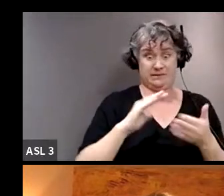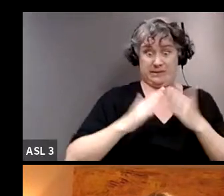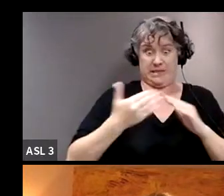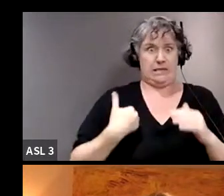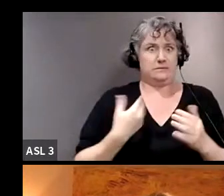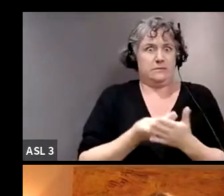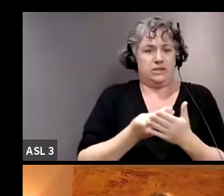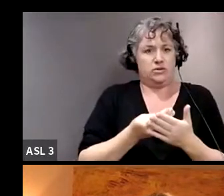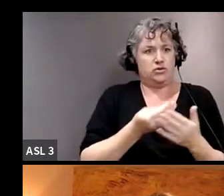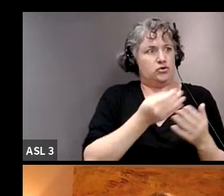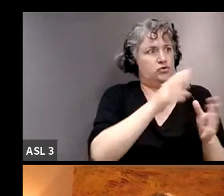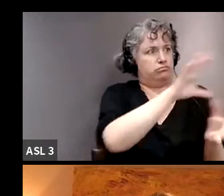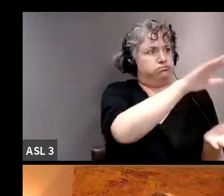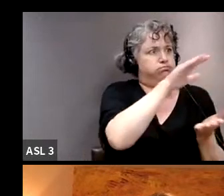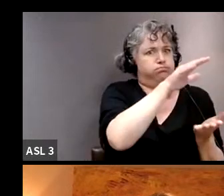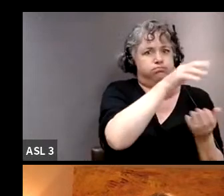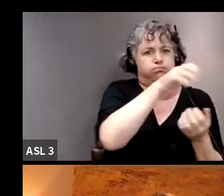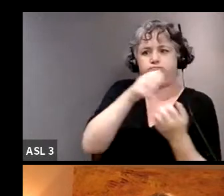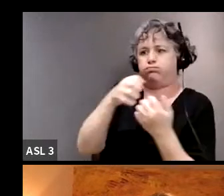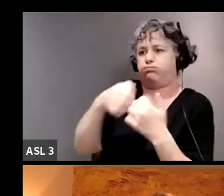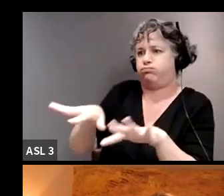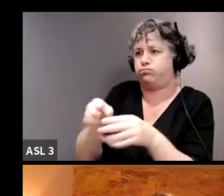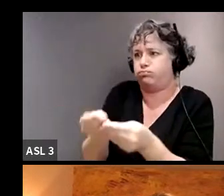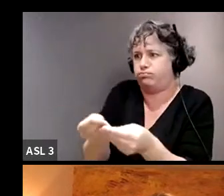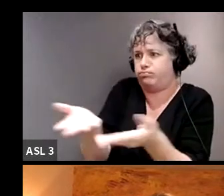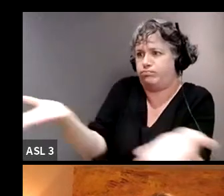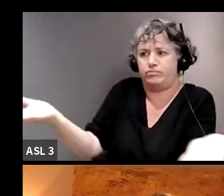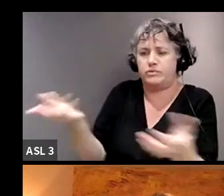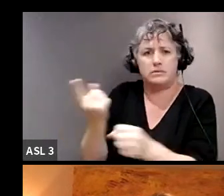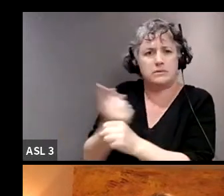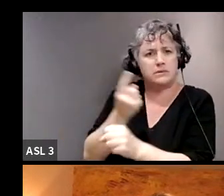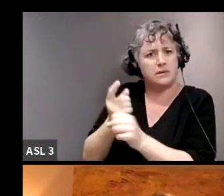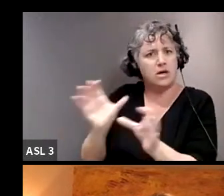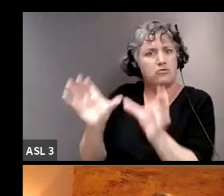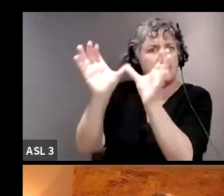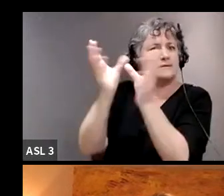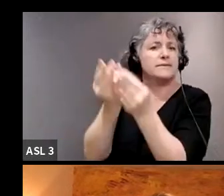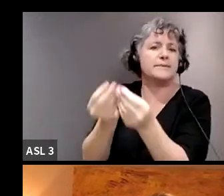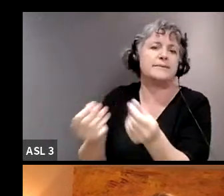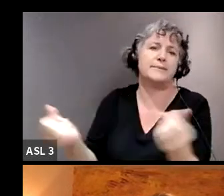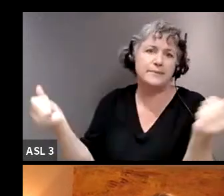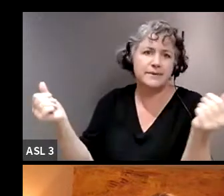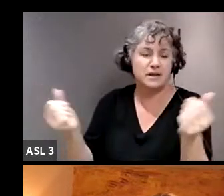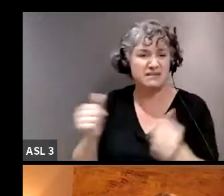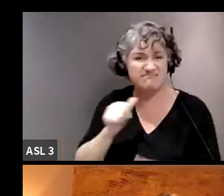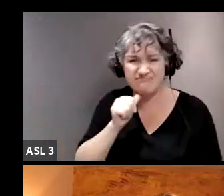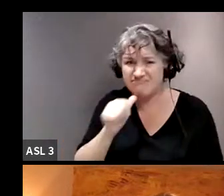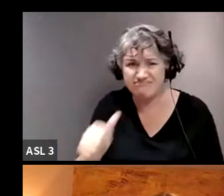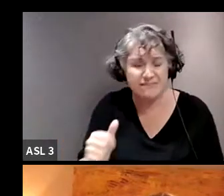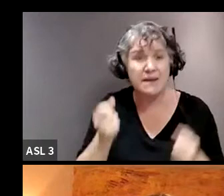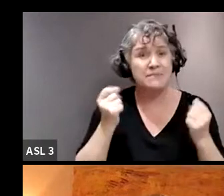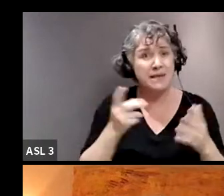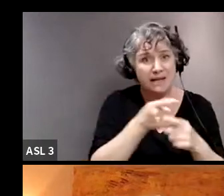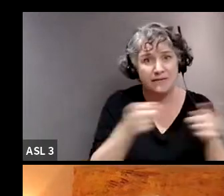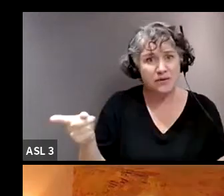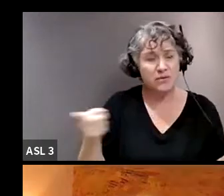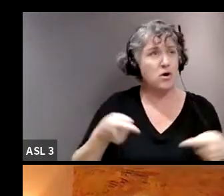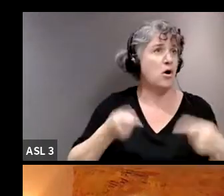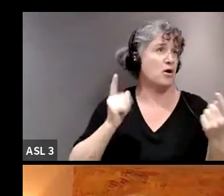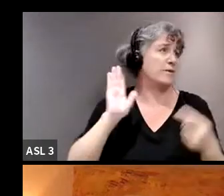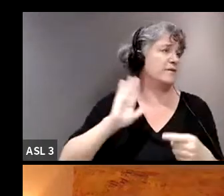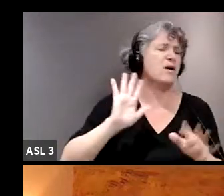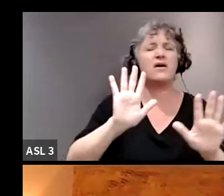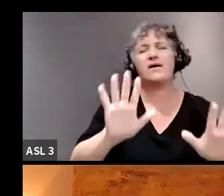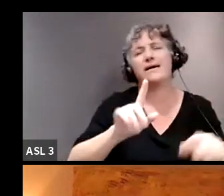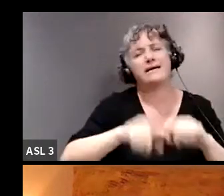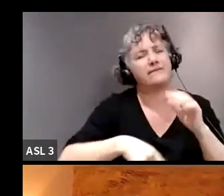and other departments to ensure multiple crises are well addressed but doesn't and i know many of you will argue as you have in the past that we don't